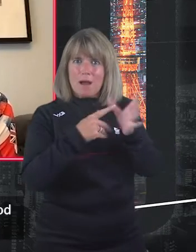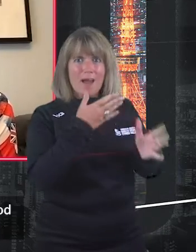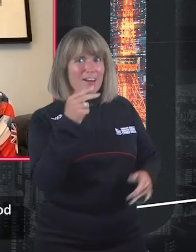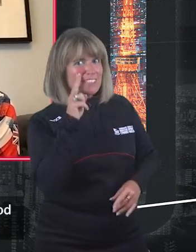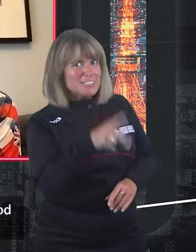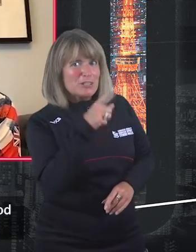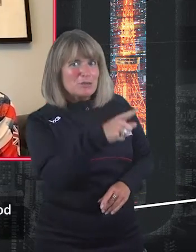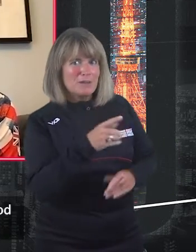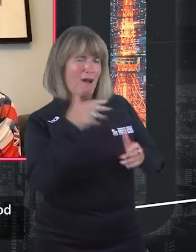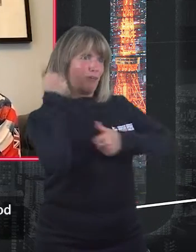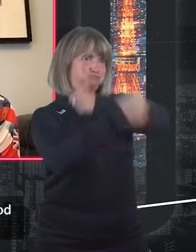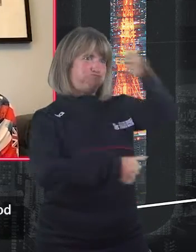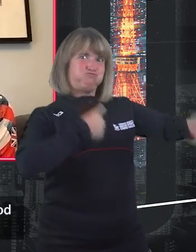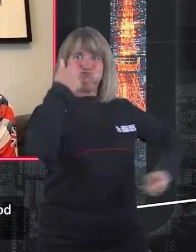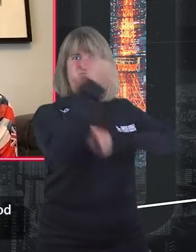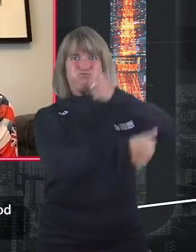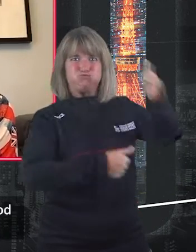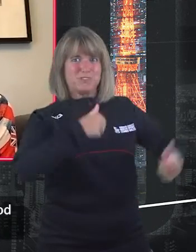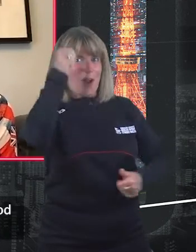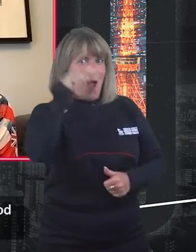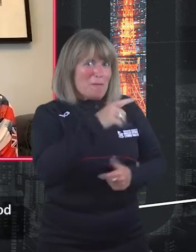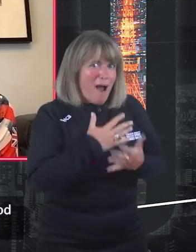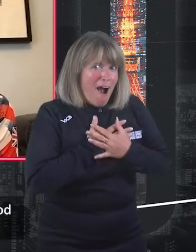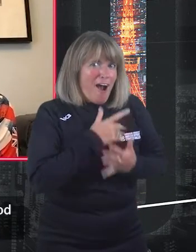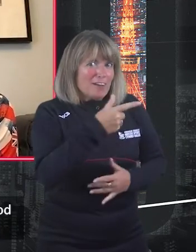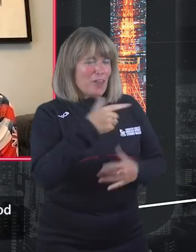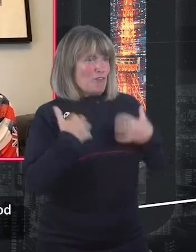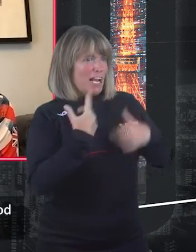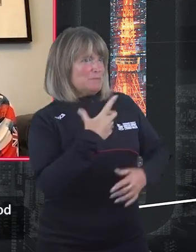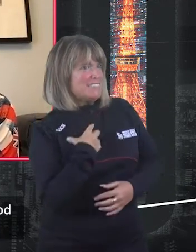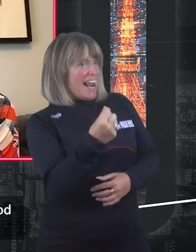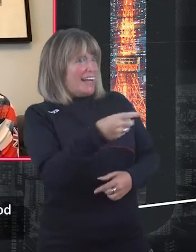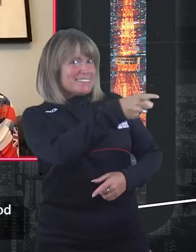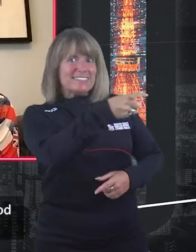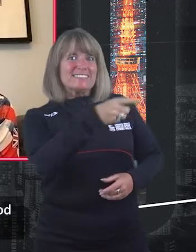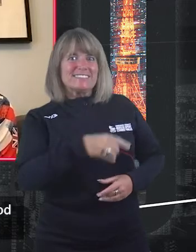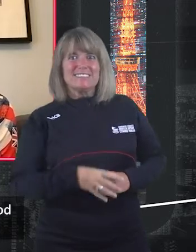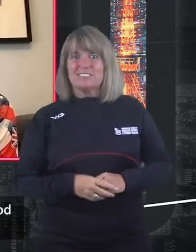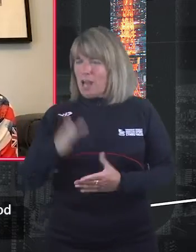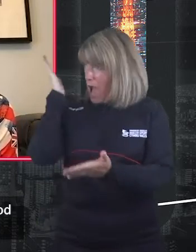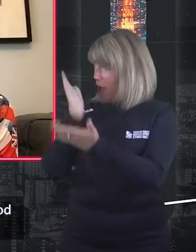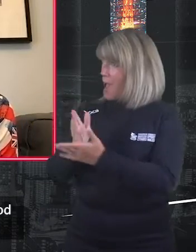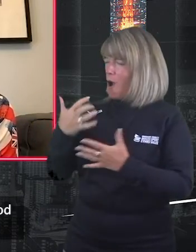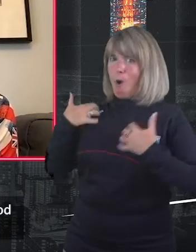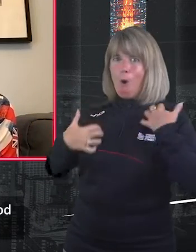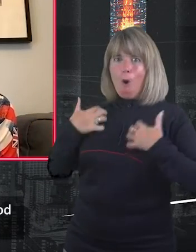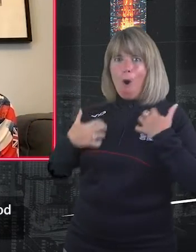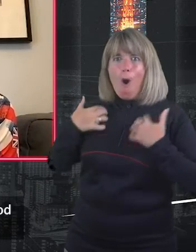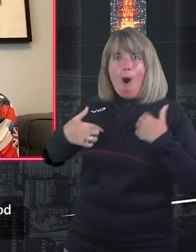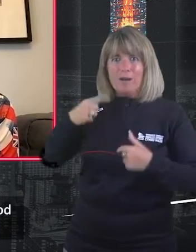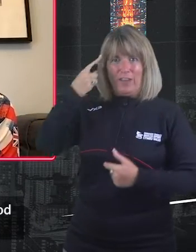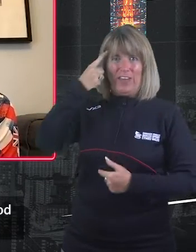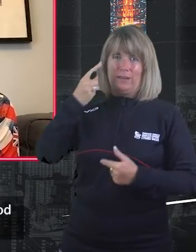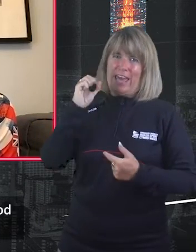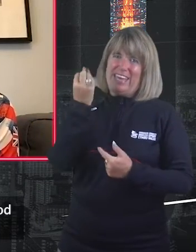Gemma, lovely to see you. Huge congratulations. I know this means a lot to you. You must be absolutely thrilled